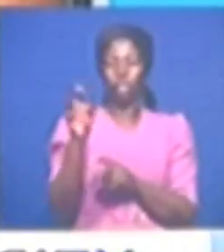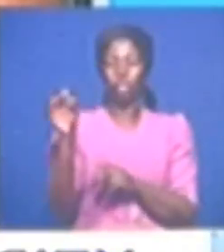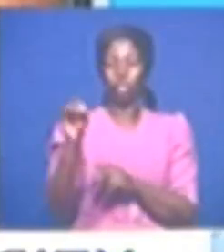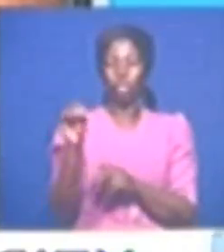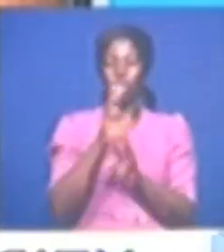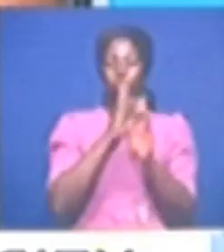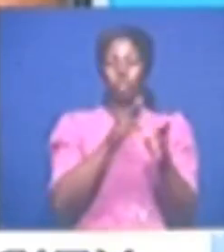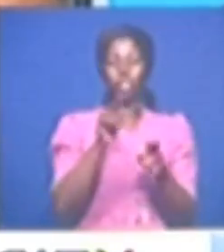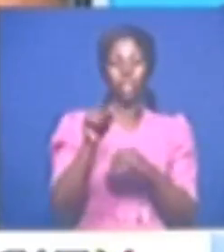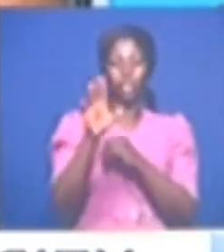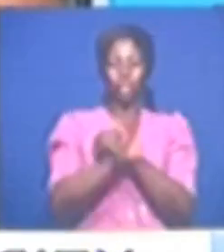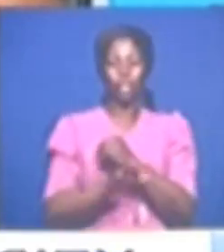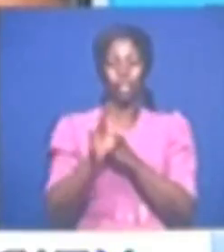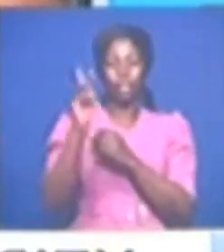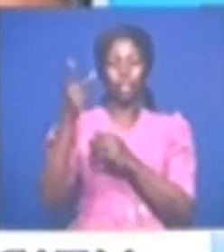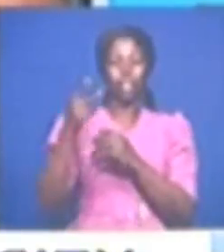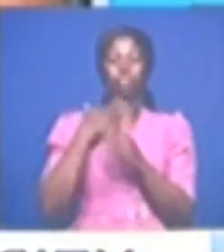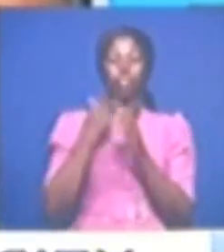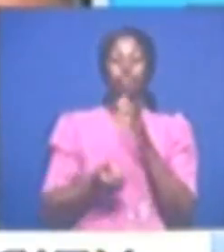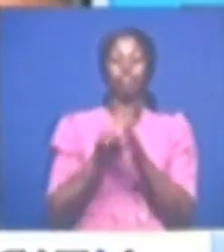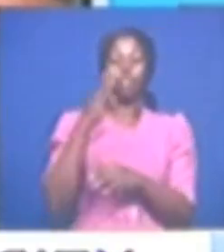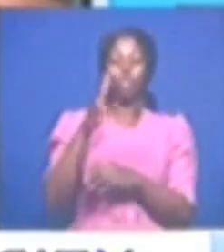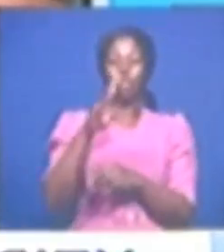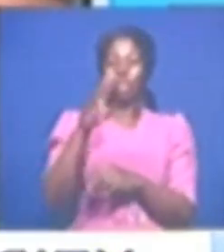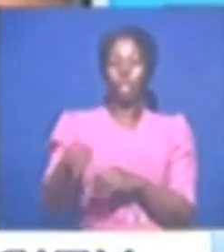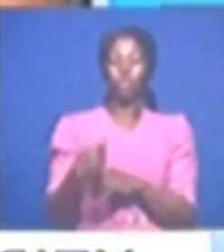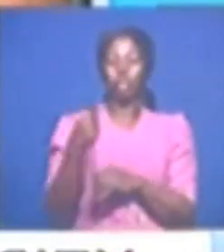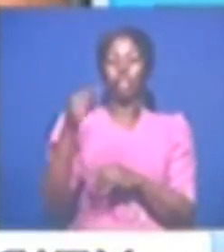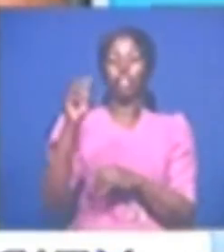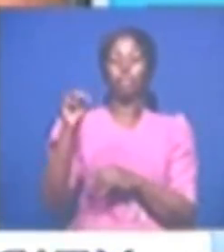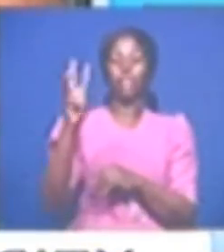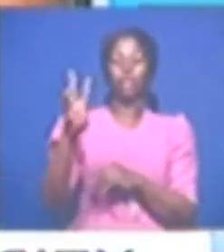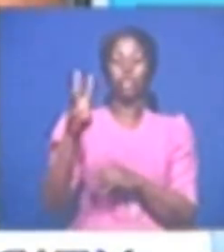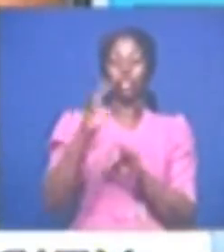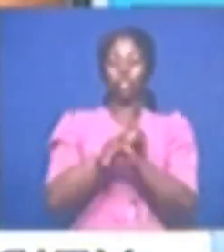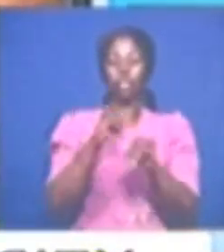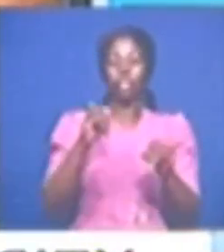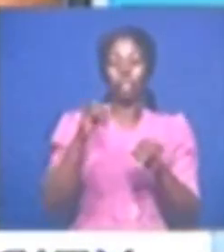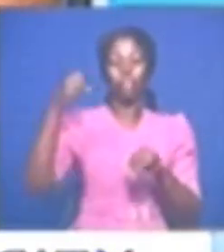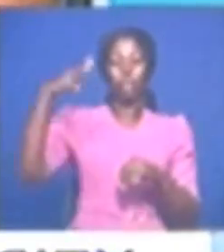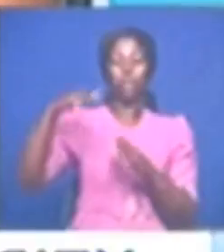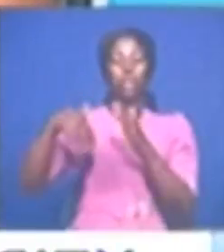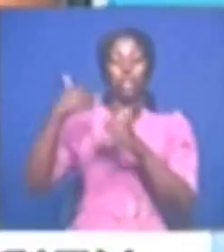is targeting to generate an additional 4,000 megawatts of clean power over the next 10 years.